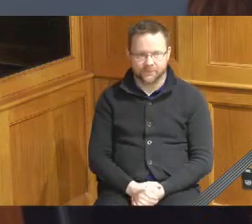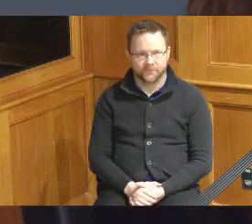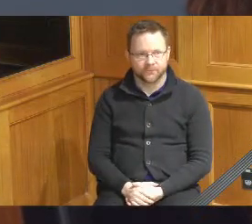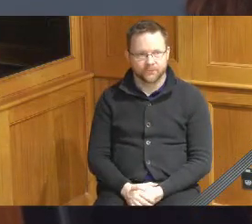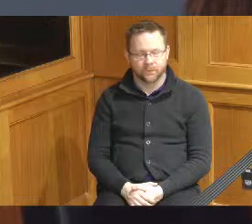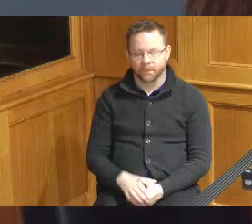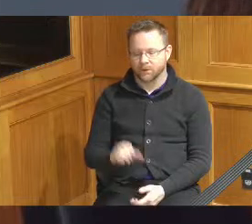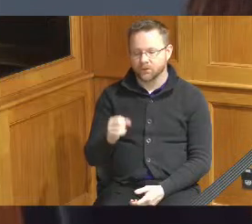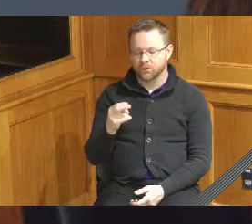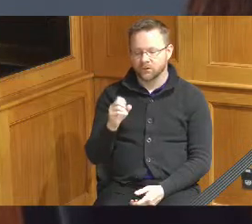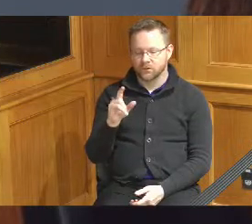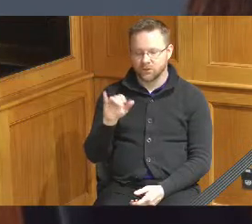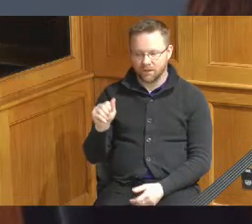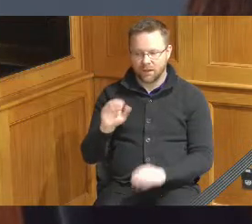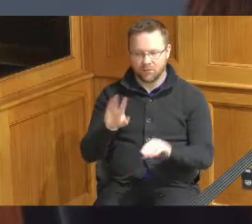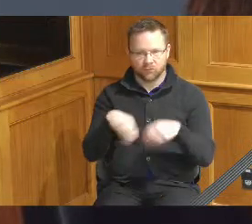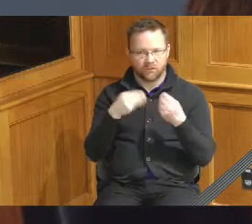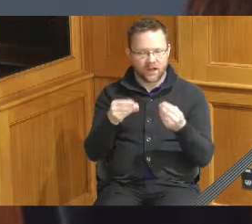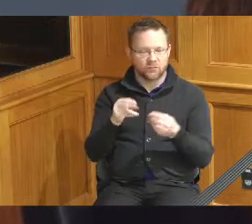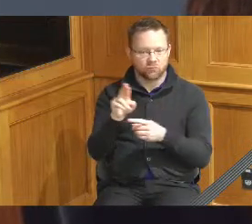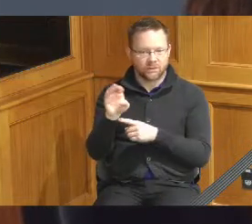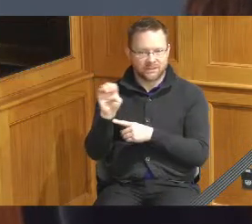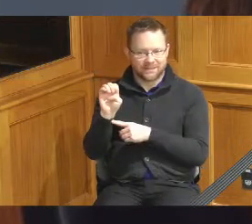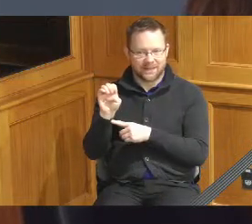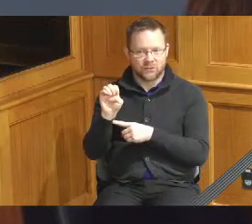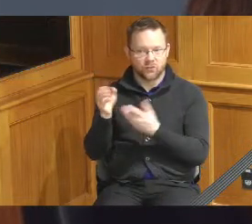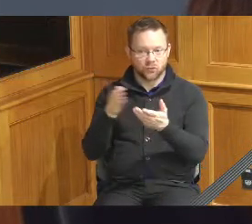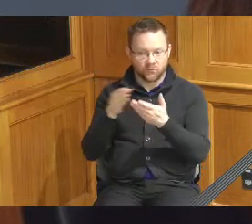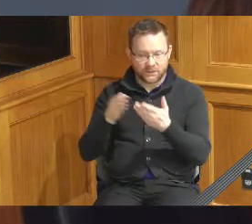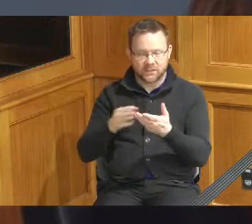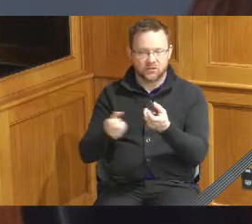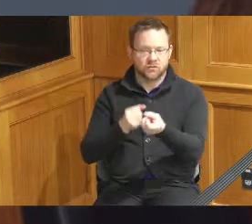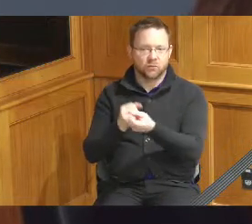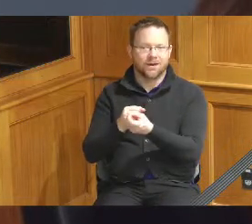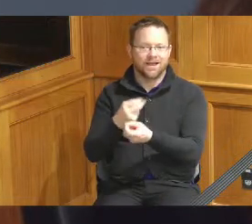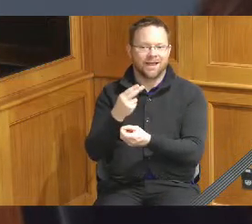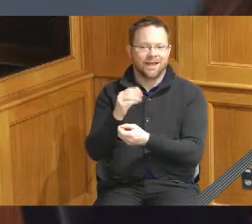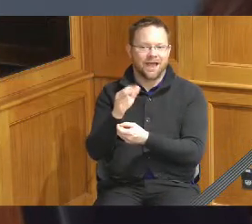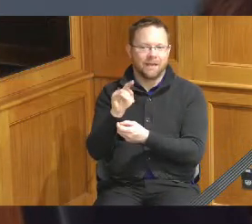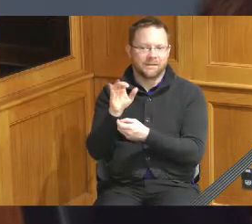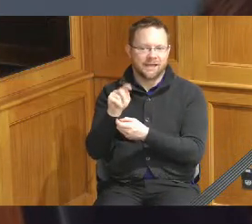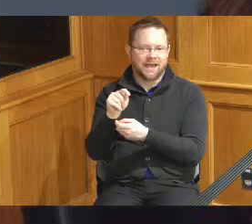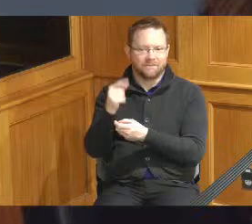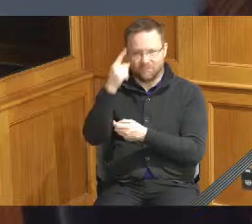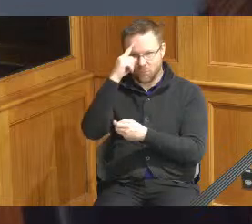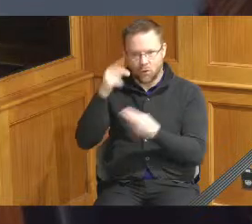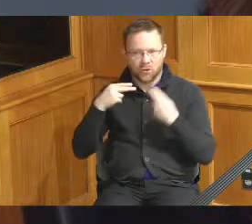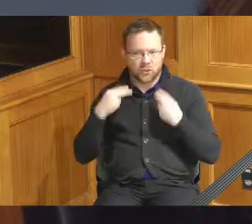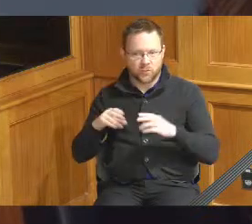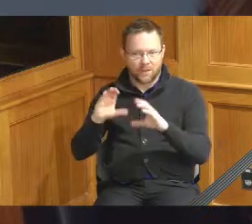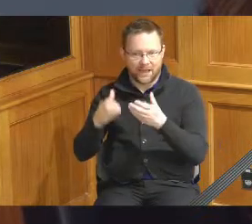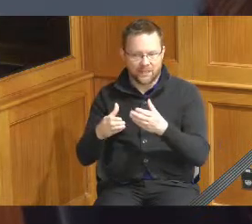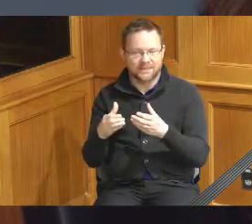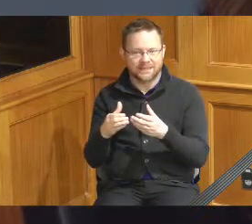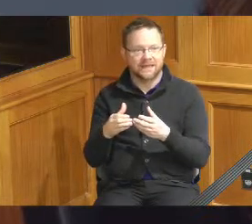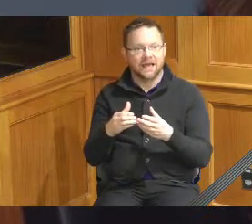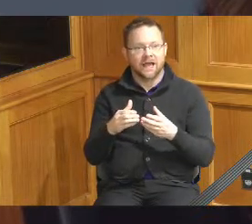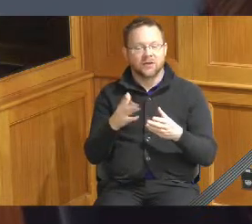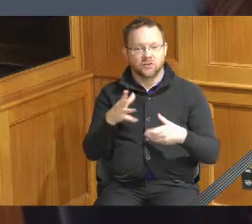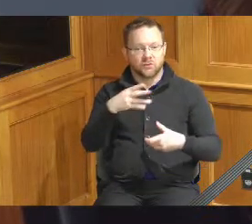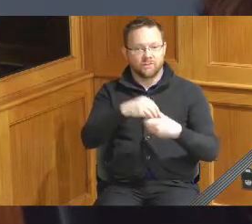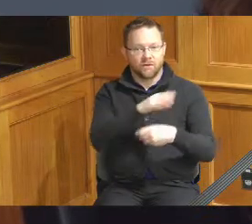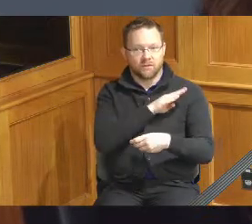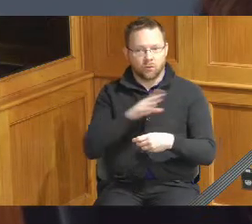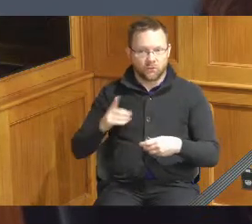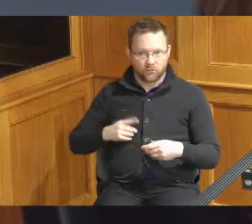Whereas Sheila provides her real estate services to Habitat for Humanity of Greater Cincinnati and served as a board of director